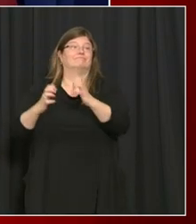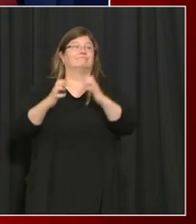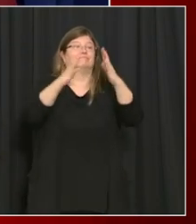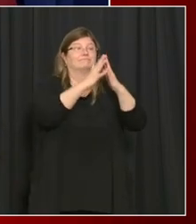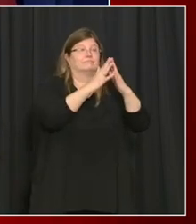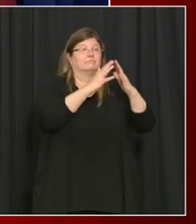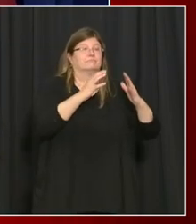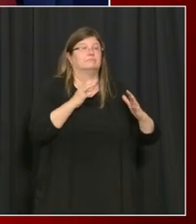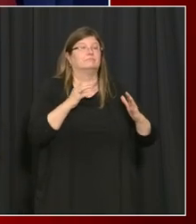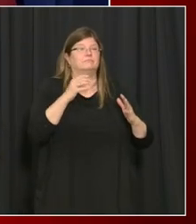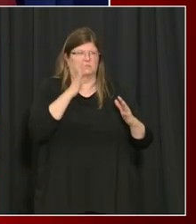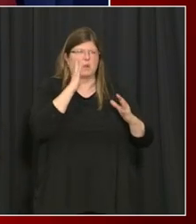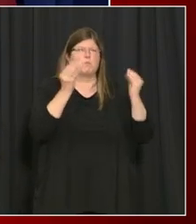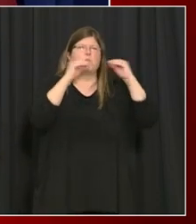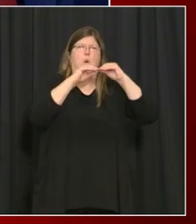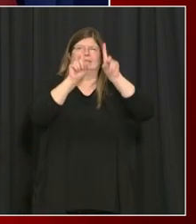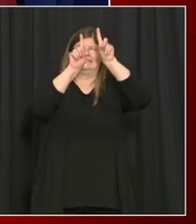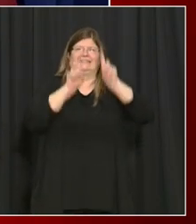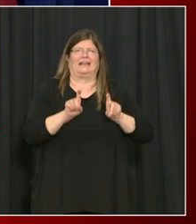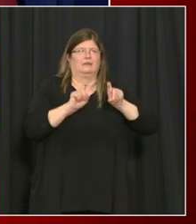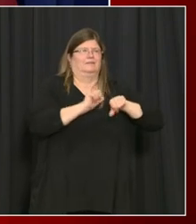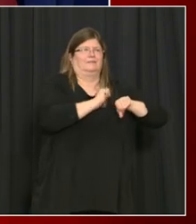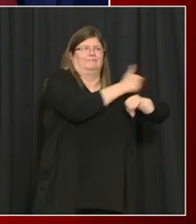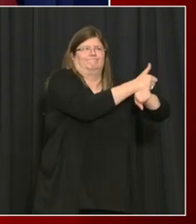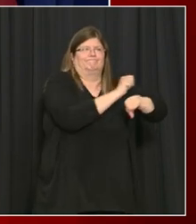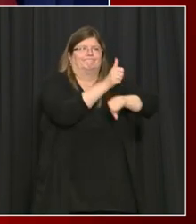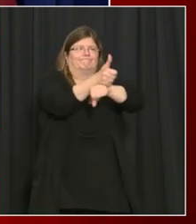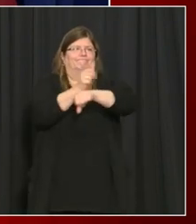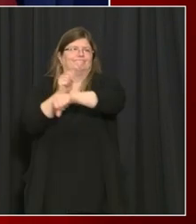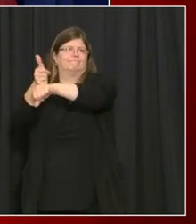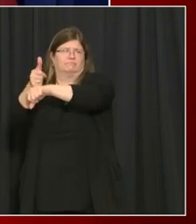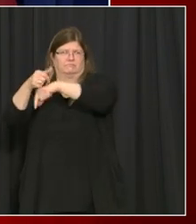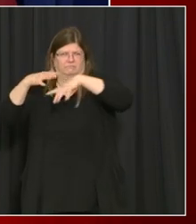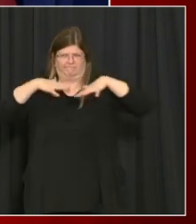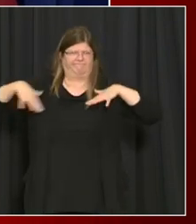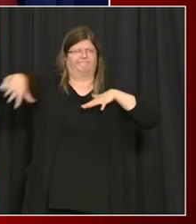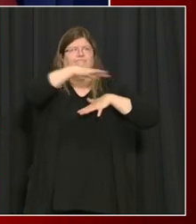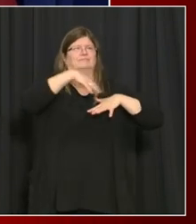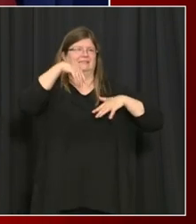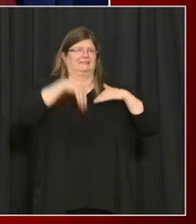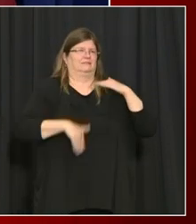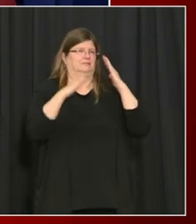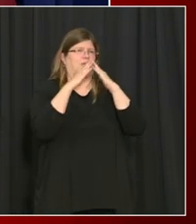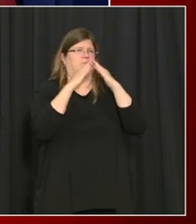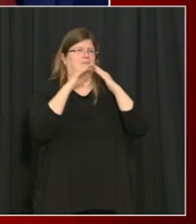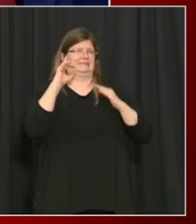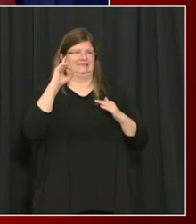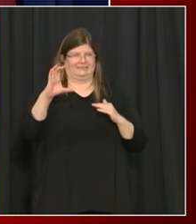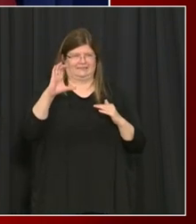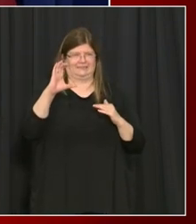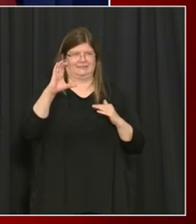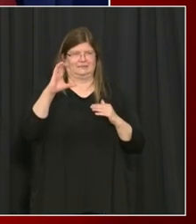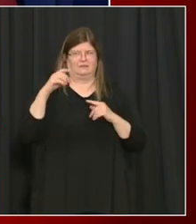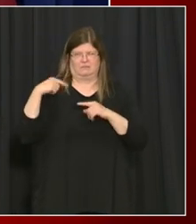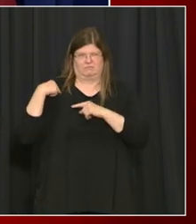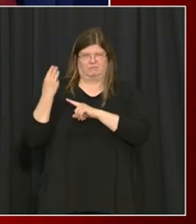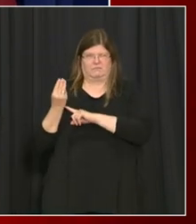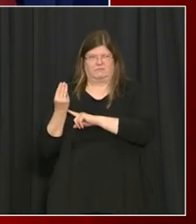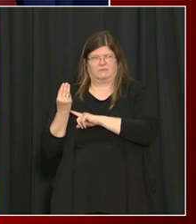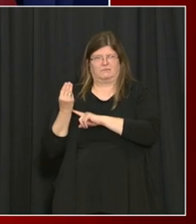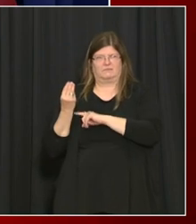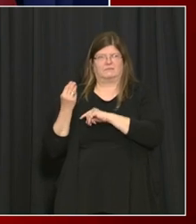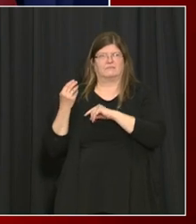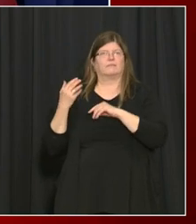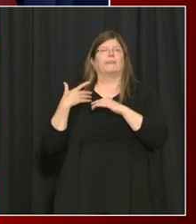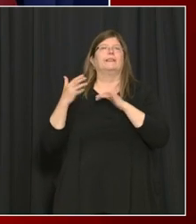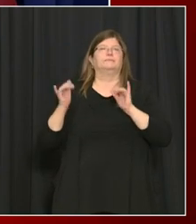downtown location, which we think a lot of workers will take advantage of, that will start on Monday. We're also